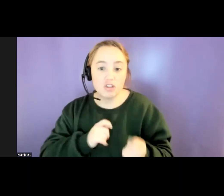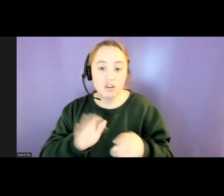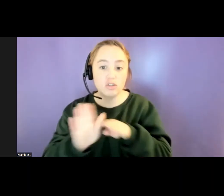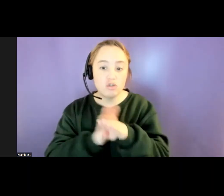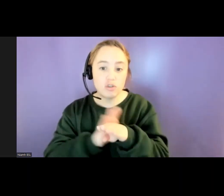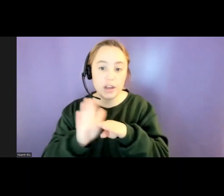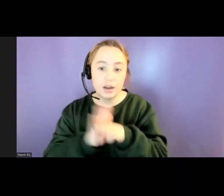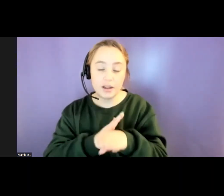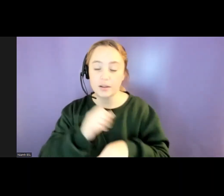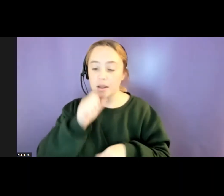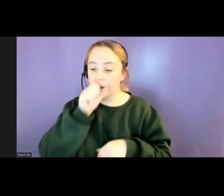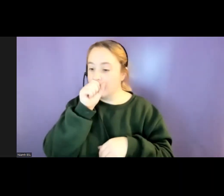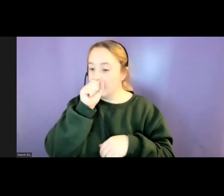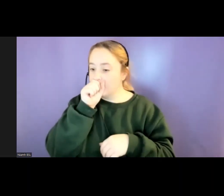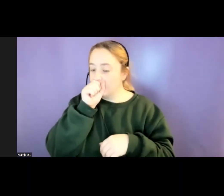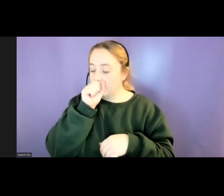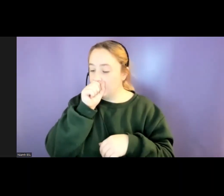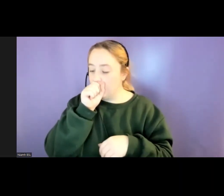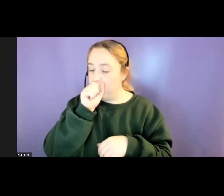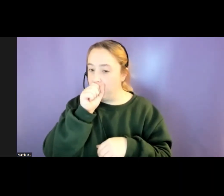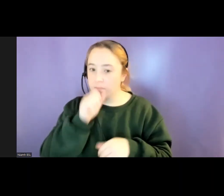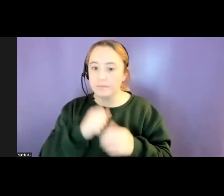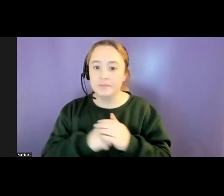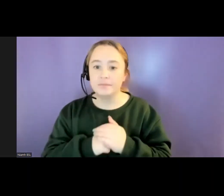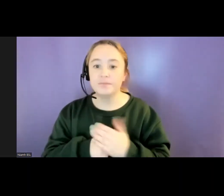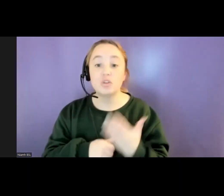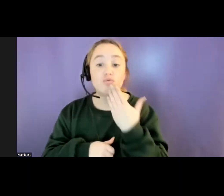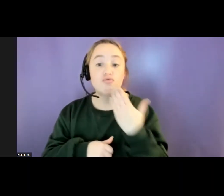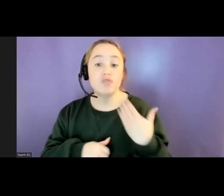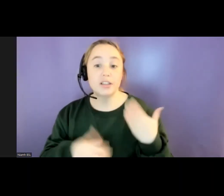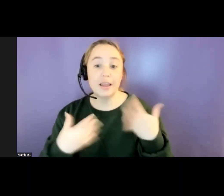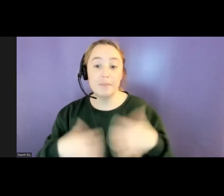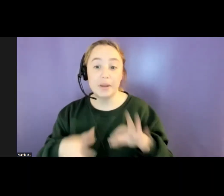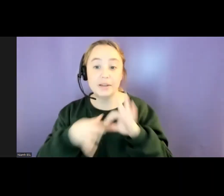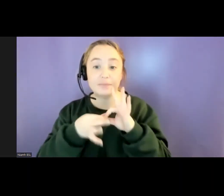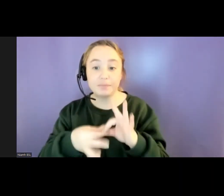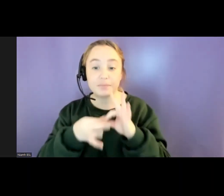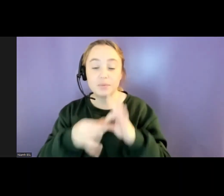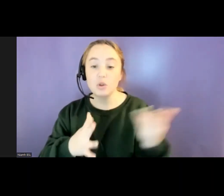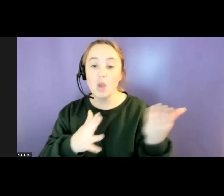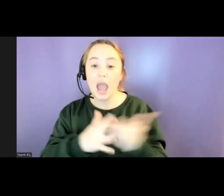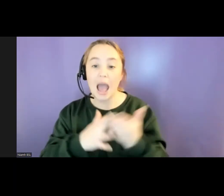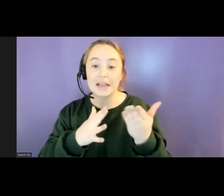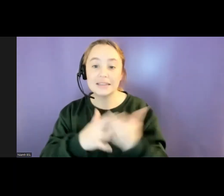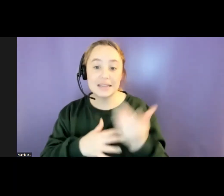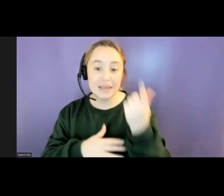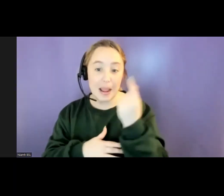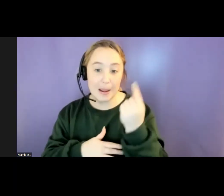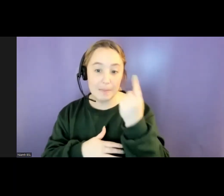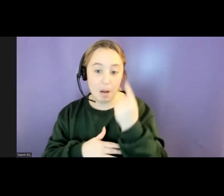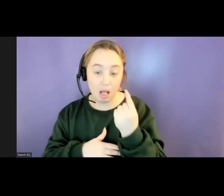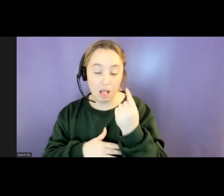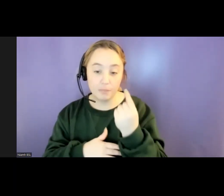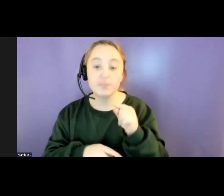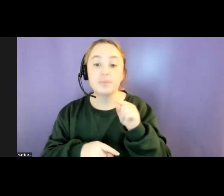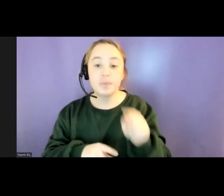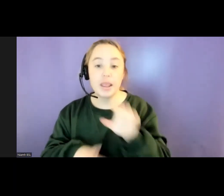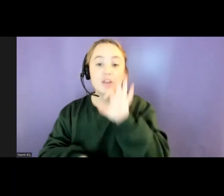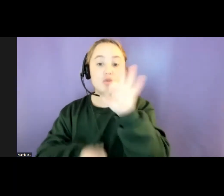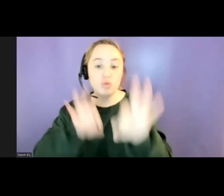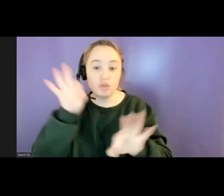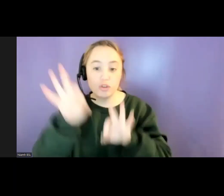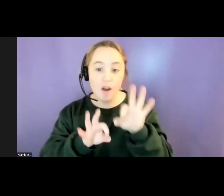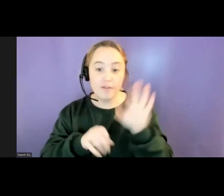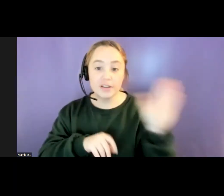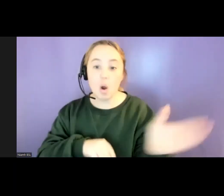We also recently have engaged with Access Able. They are doing surveys of all the